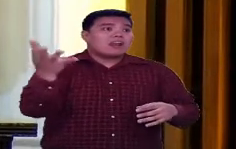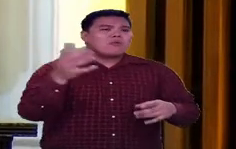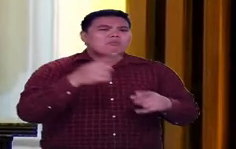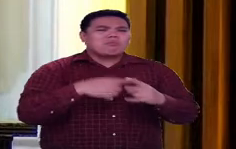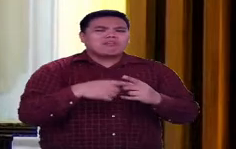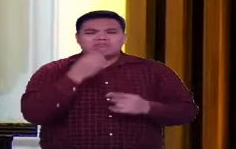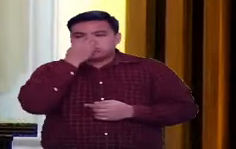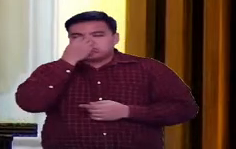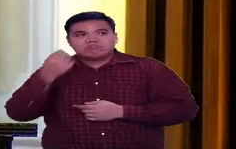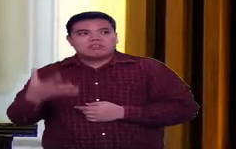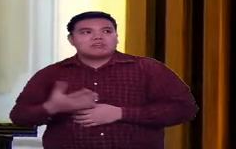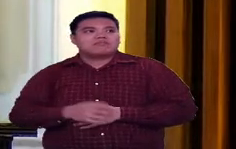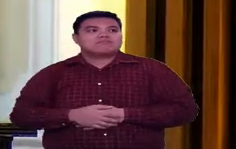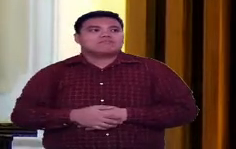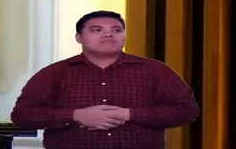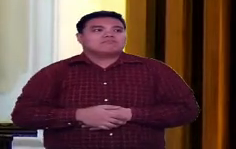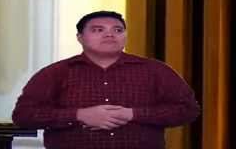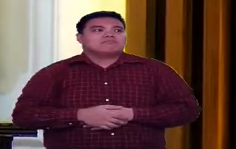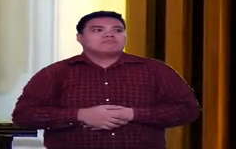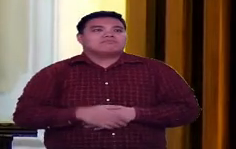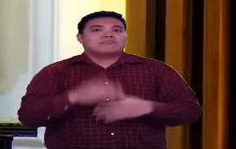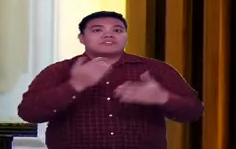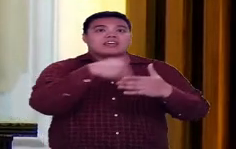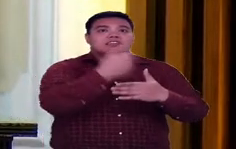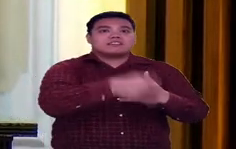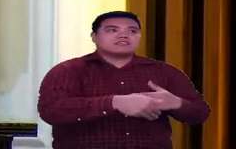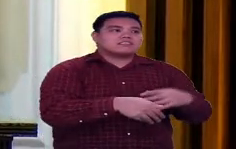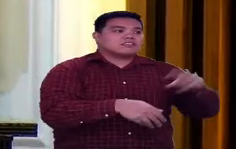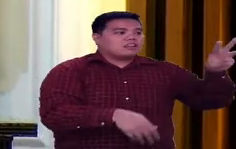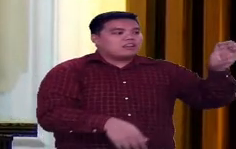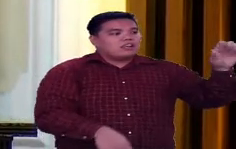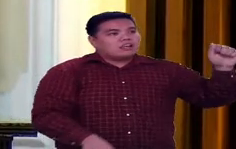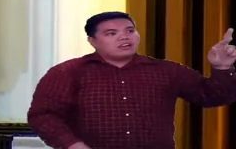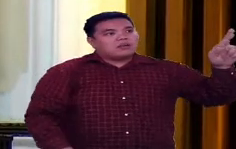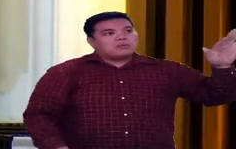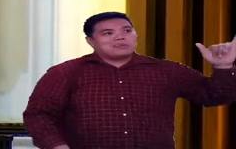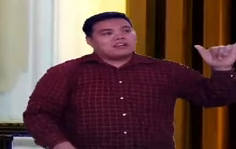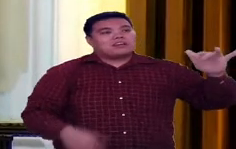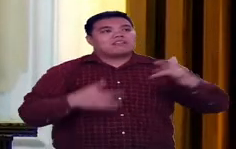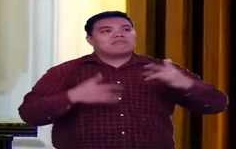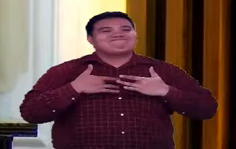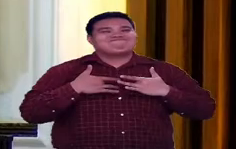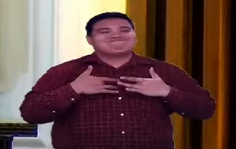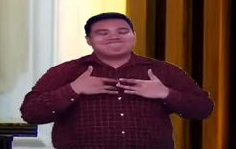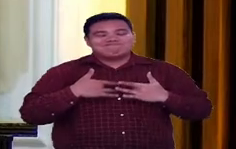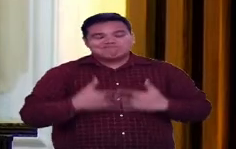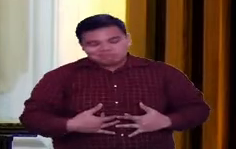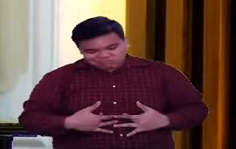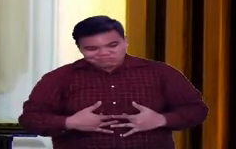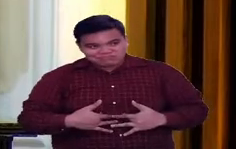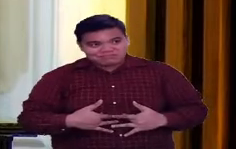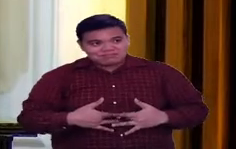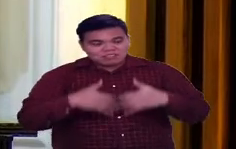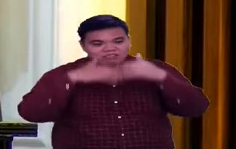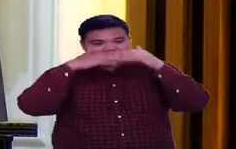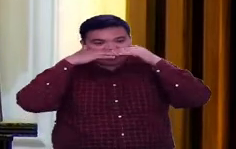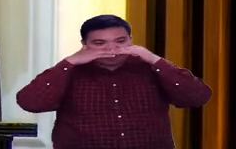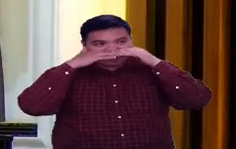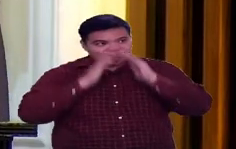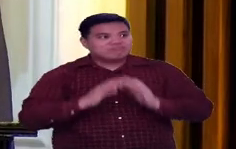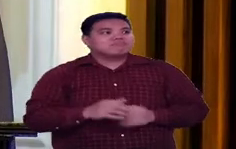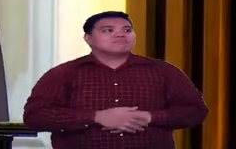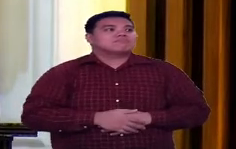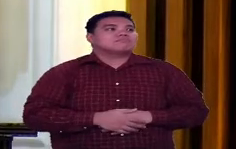two, the weary and discouraged. The weary and discouraged. The second time we